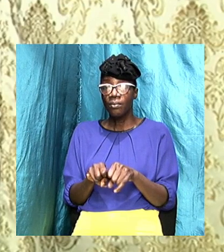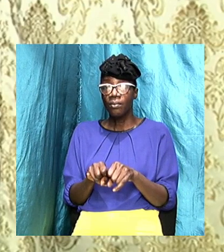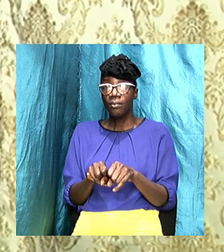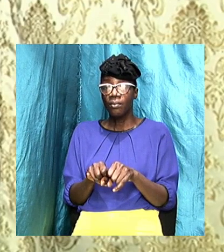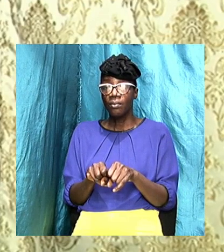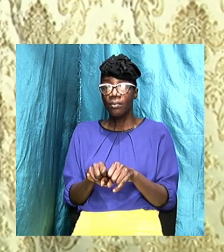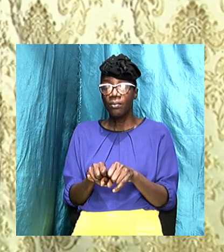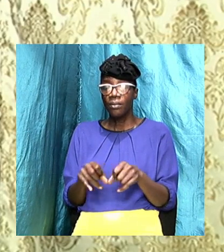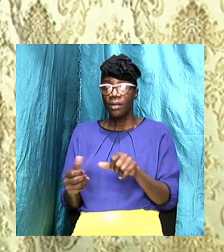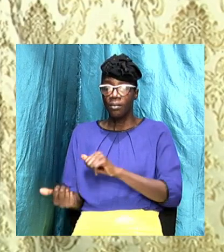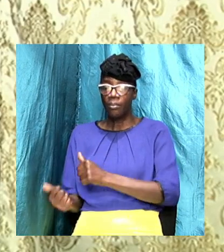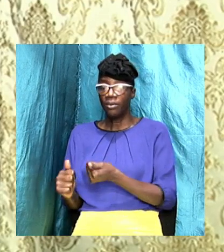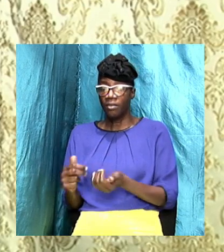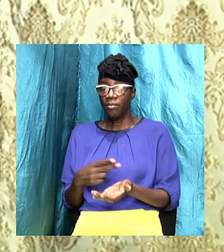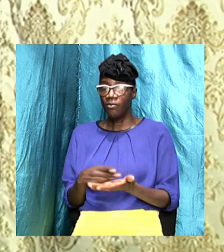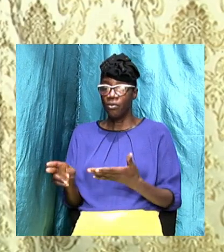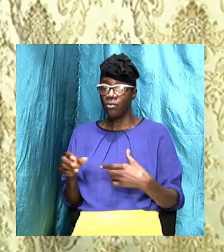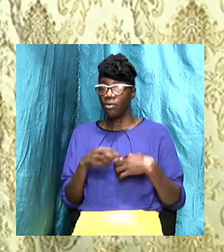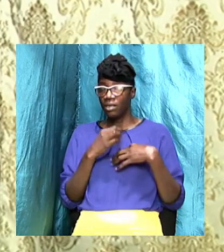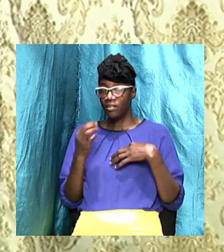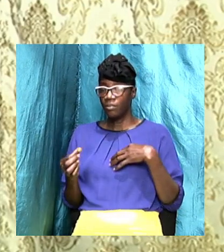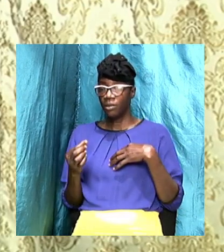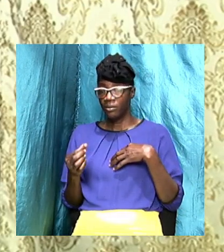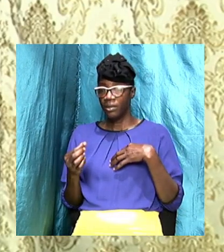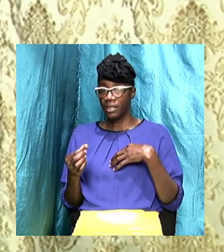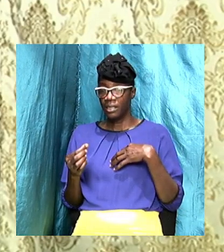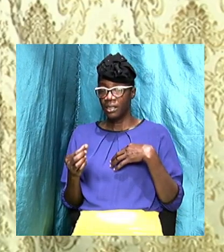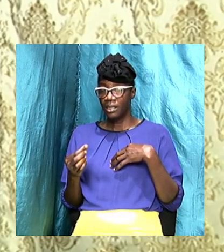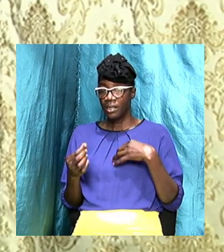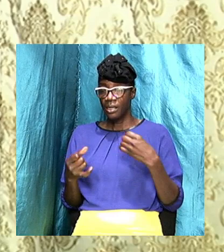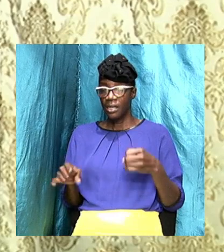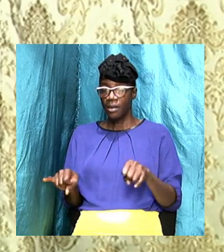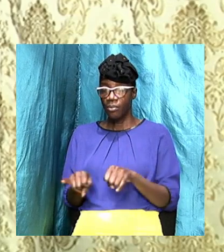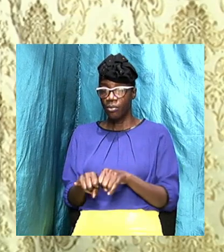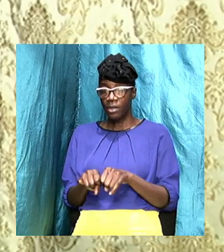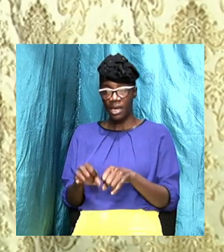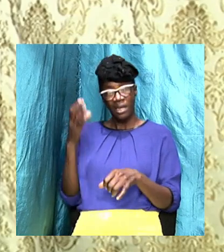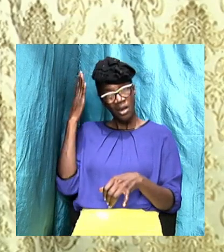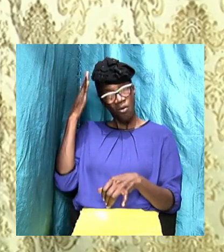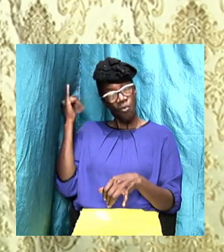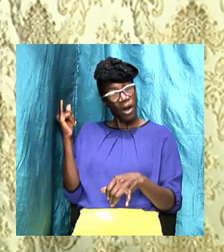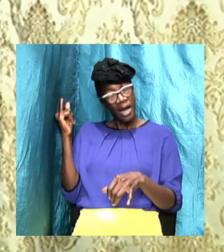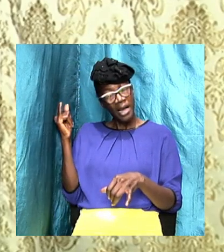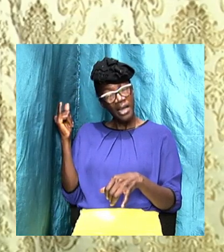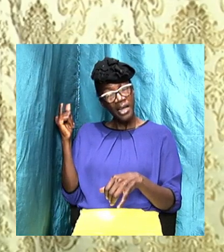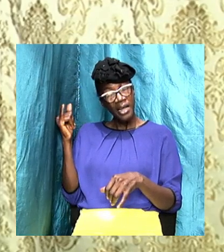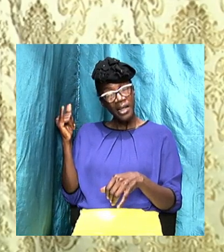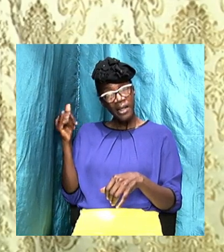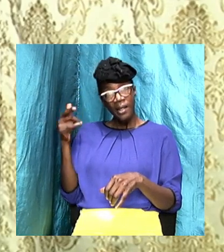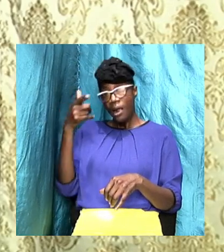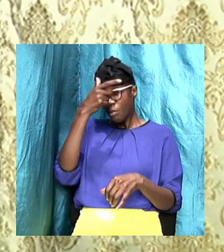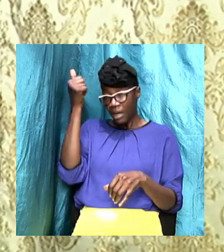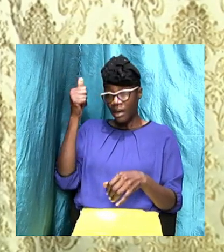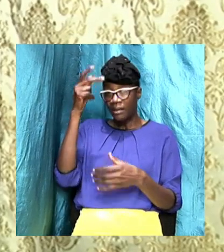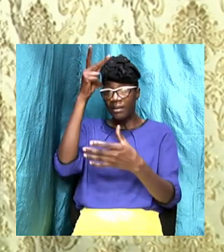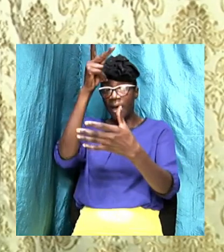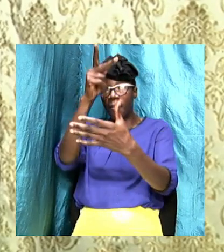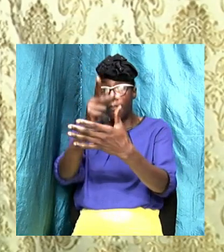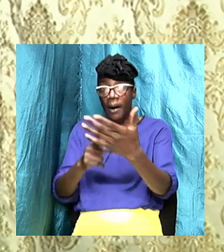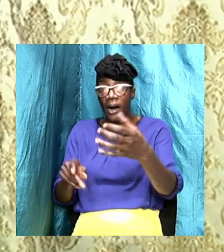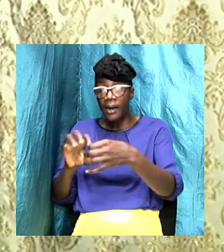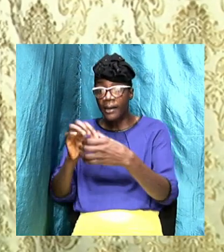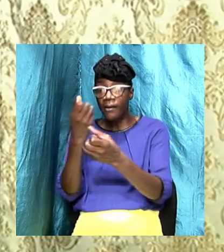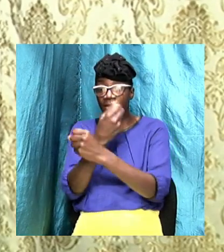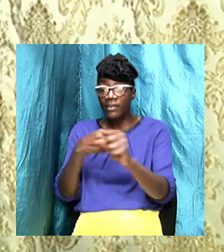The baptism of the Holy Spirit is important. Why? Because it is a part of salvation. We